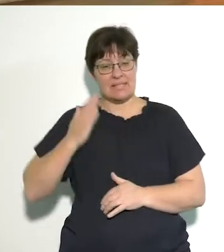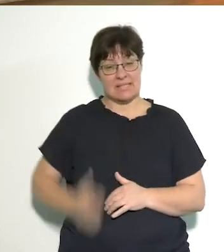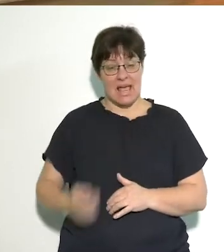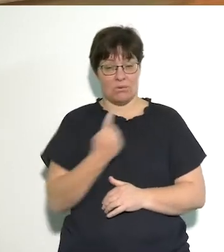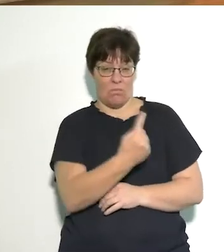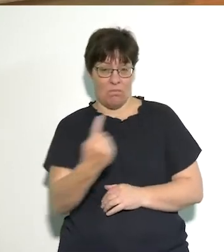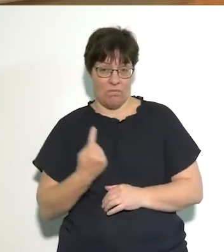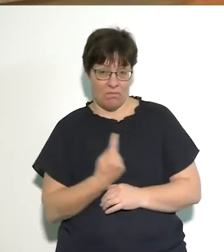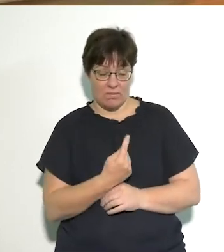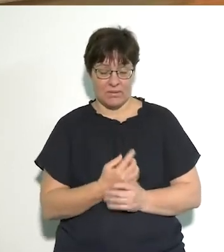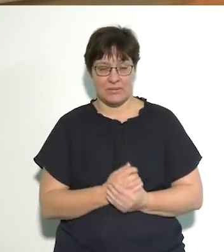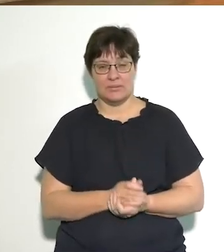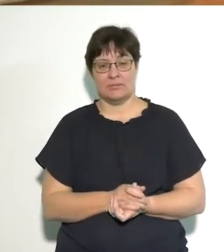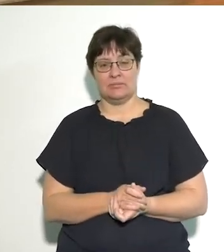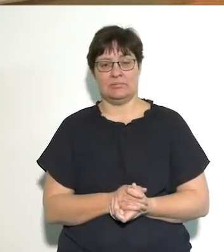each side.